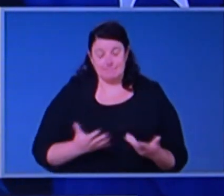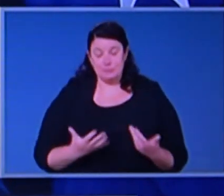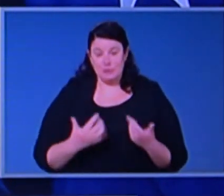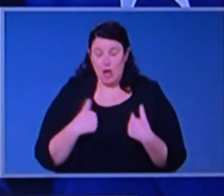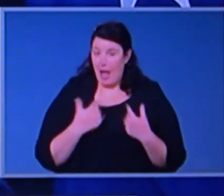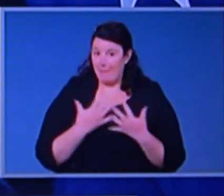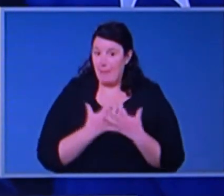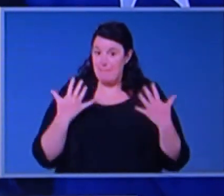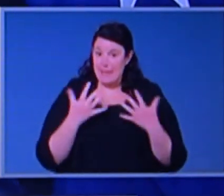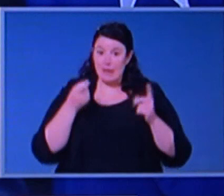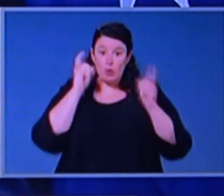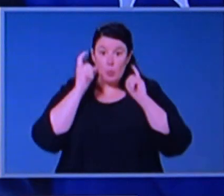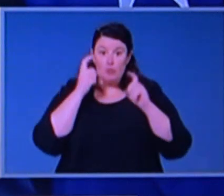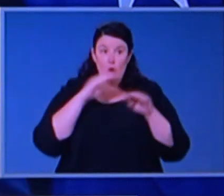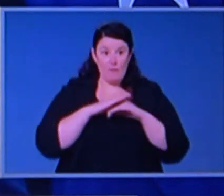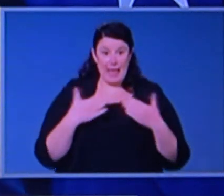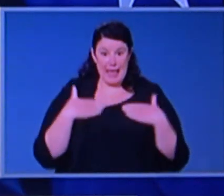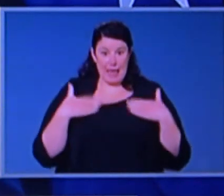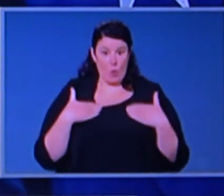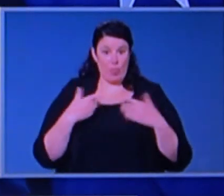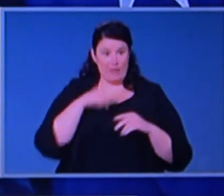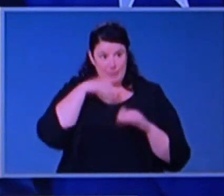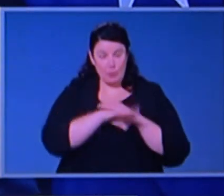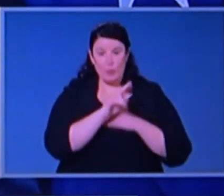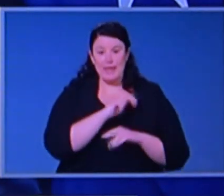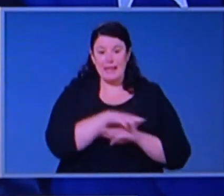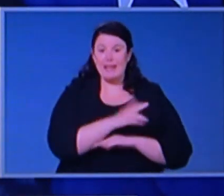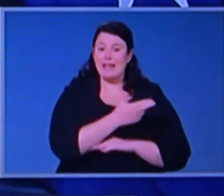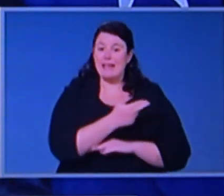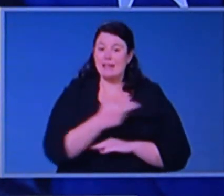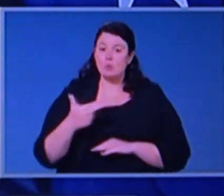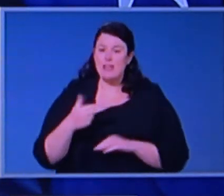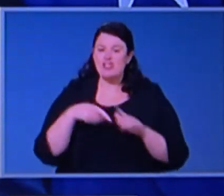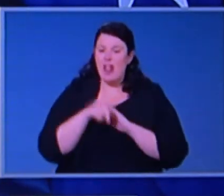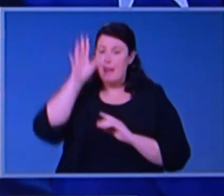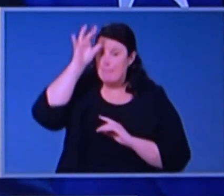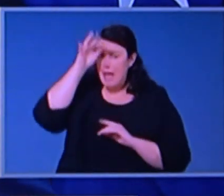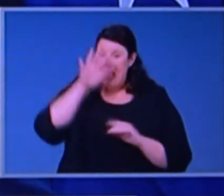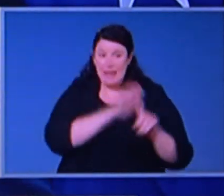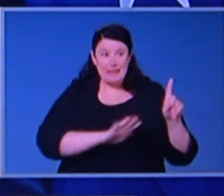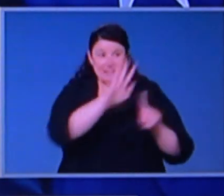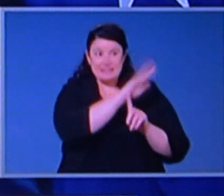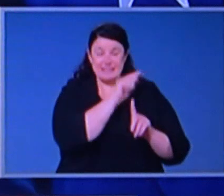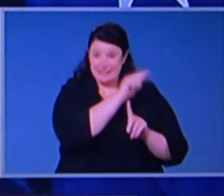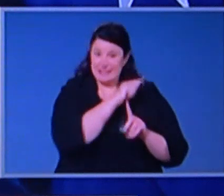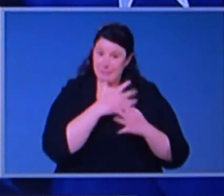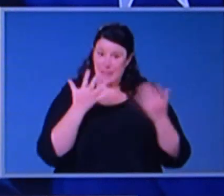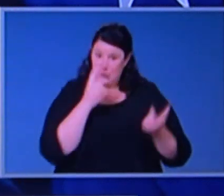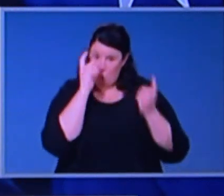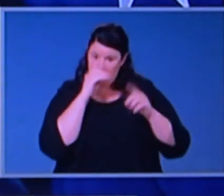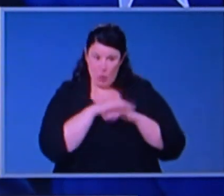great concerns about the health and well-being of people in Indonesia, and we send our best wishes and as much support as we